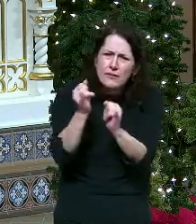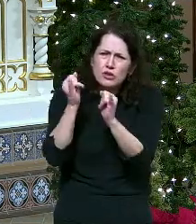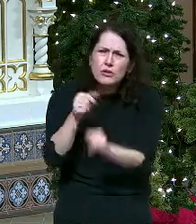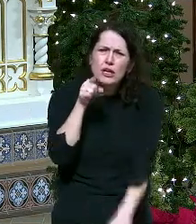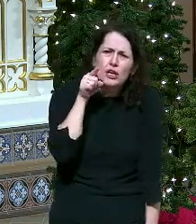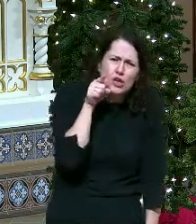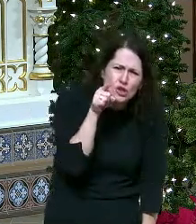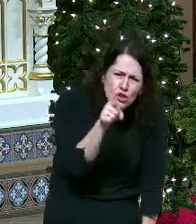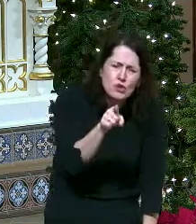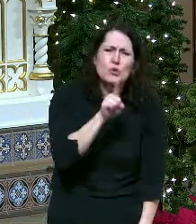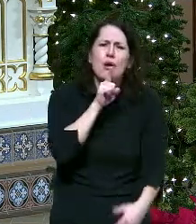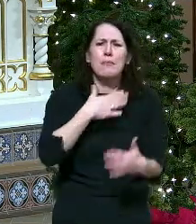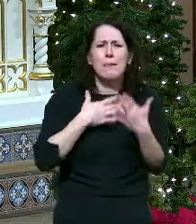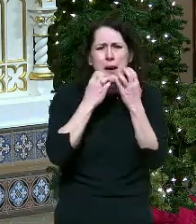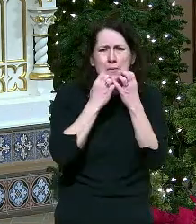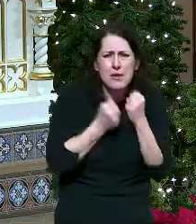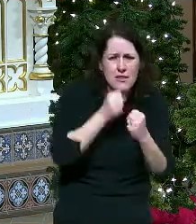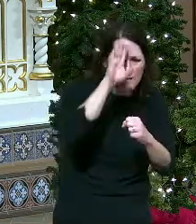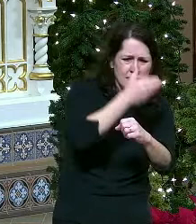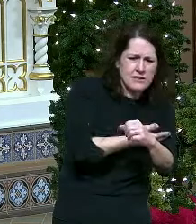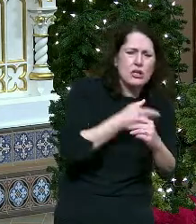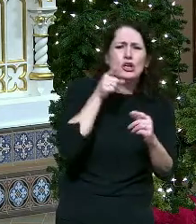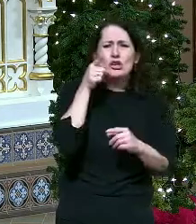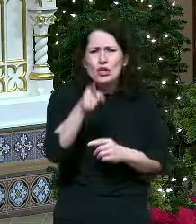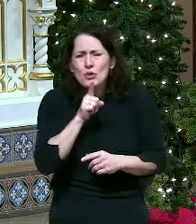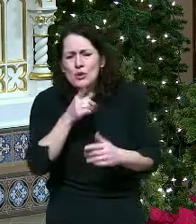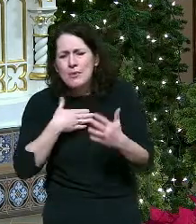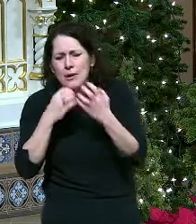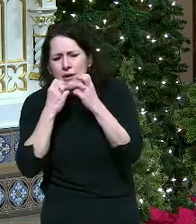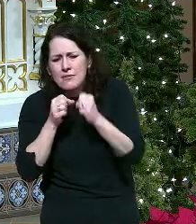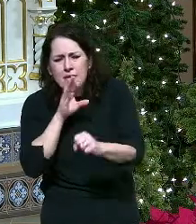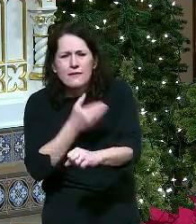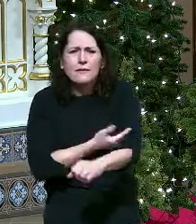You I am well pleased with."